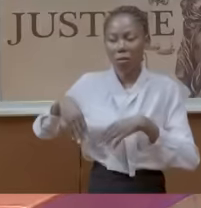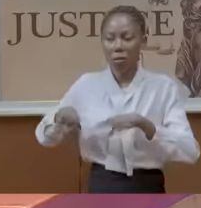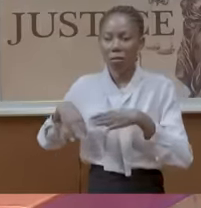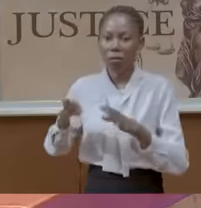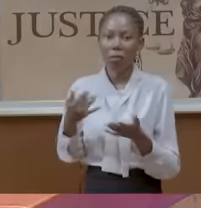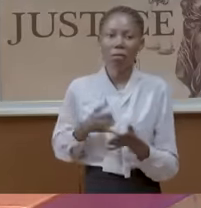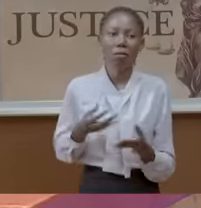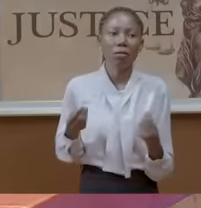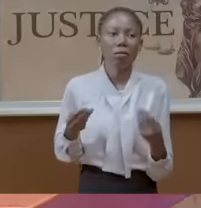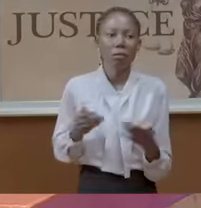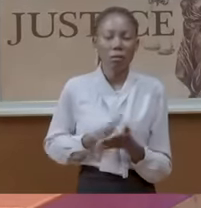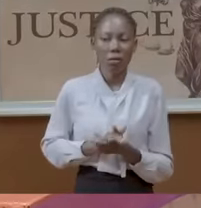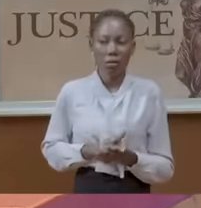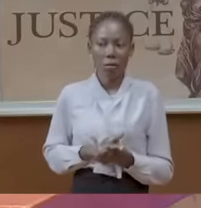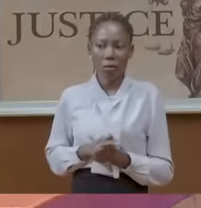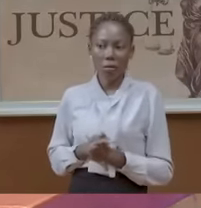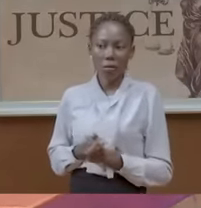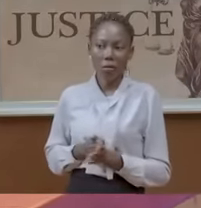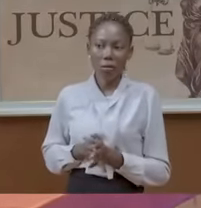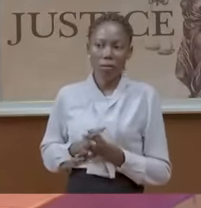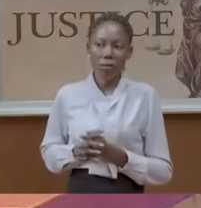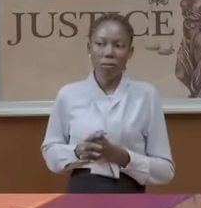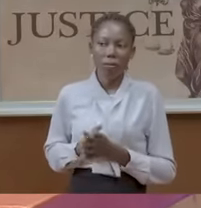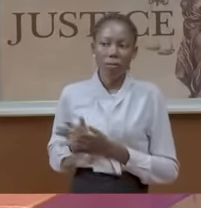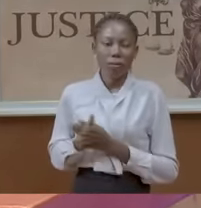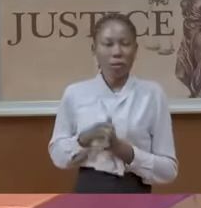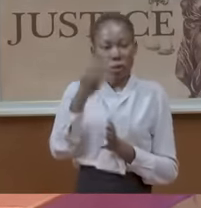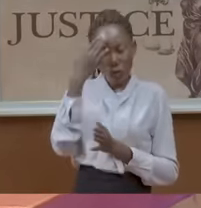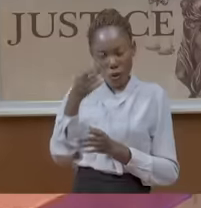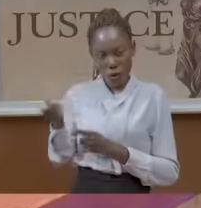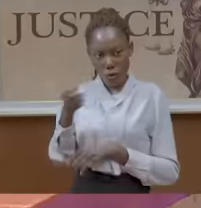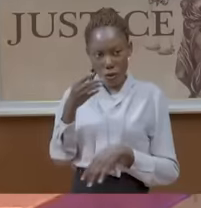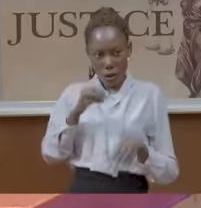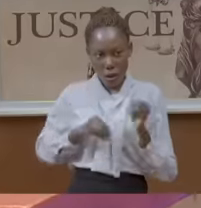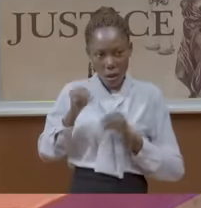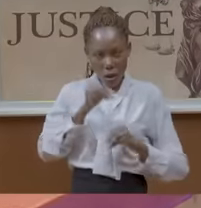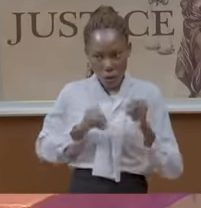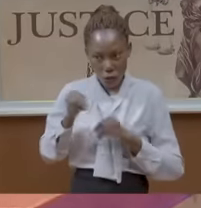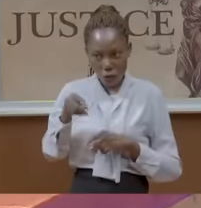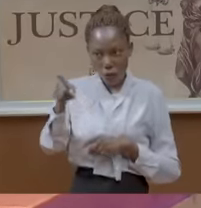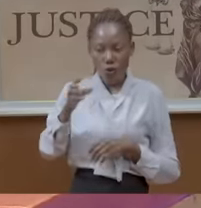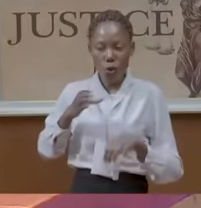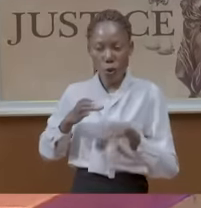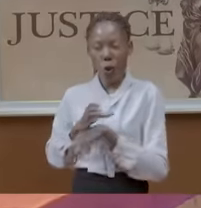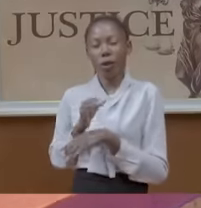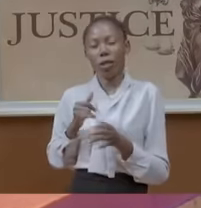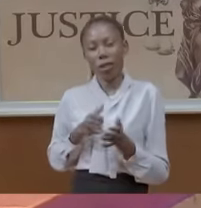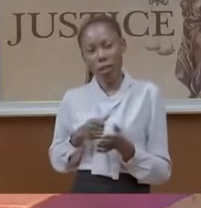now. From what you have both narrated, the two of you contributed to it. Whatever problem that is on ground